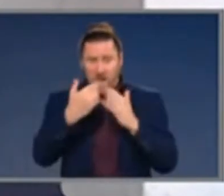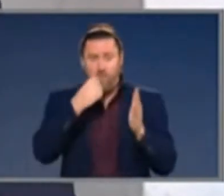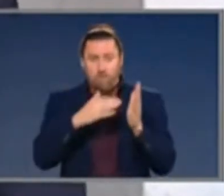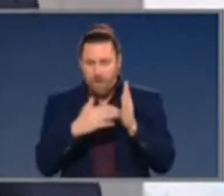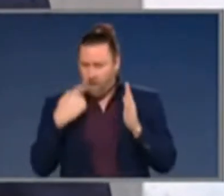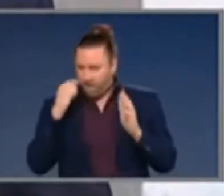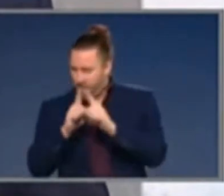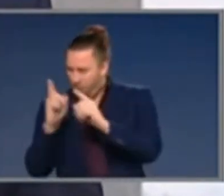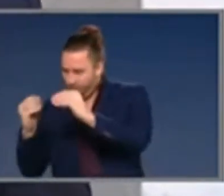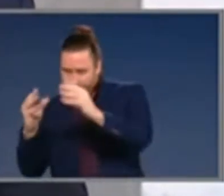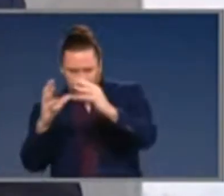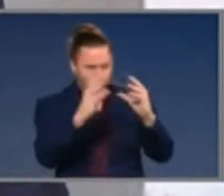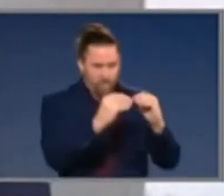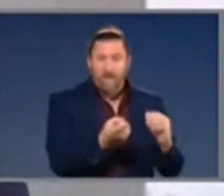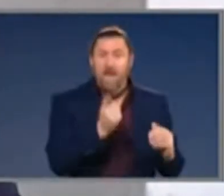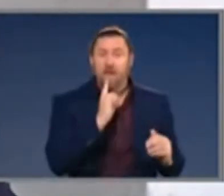months,